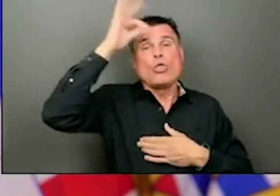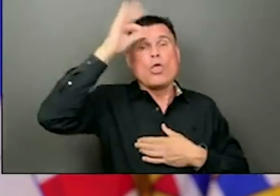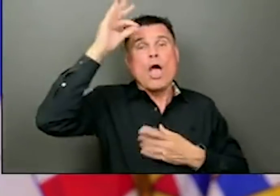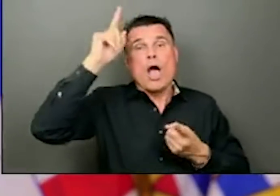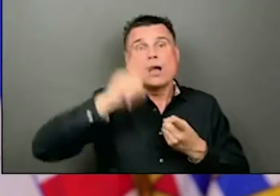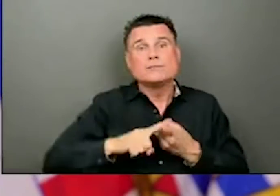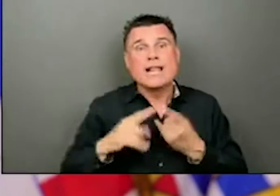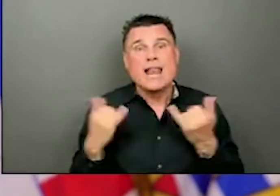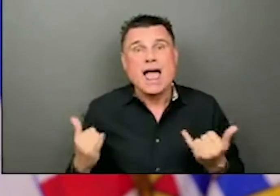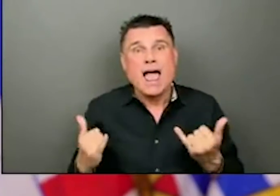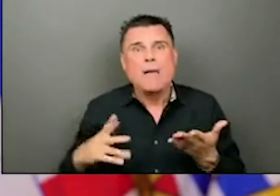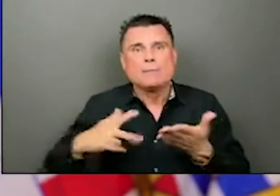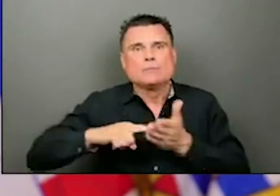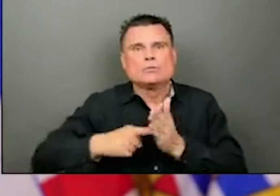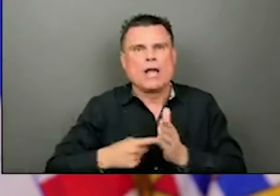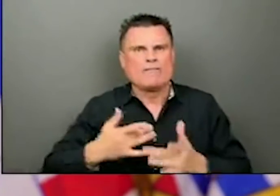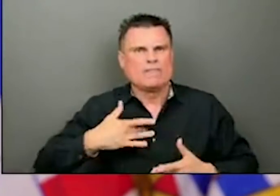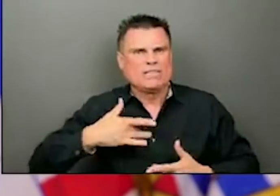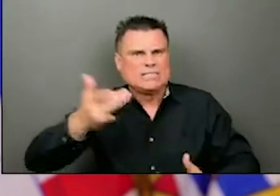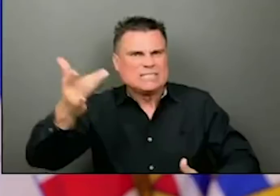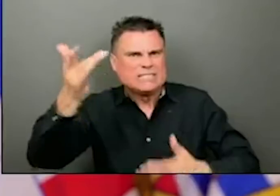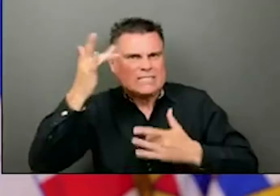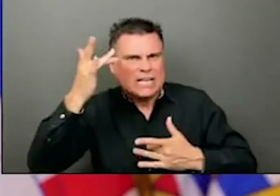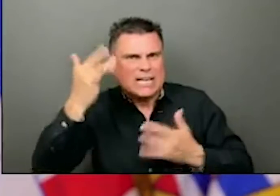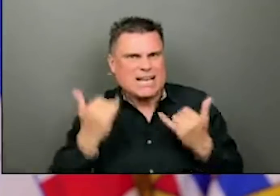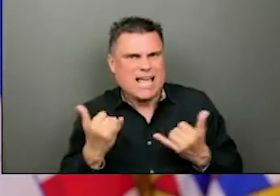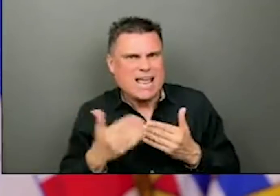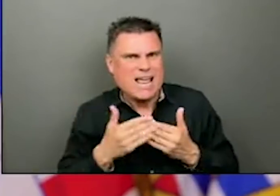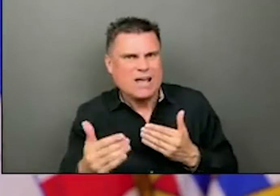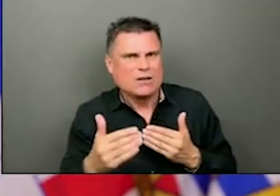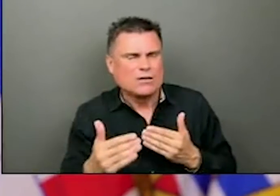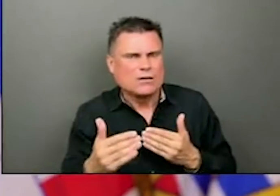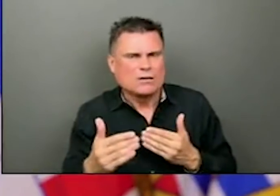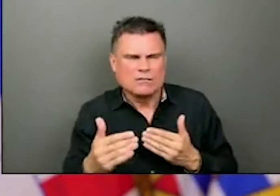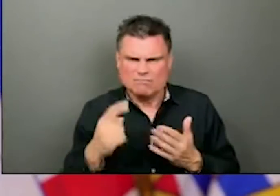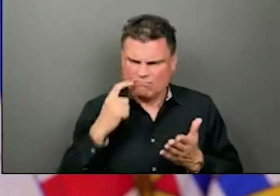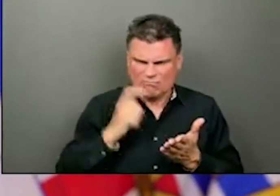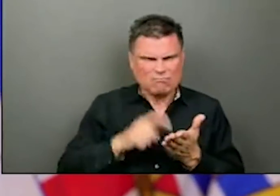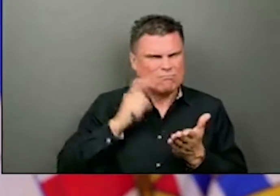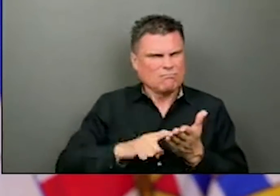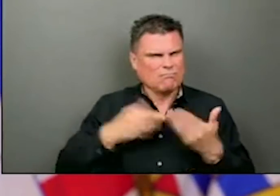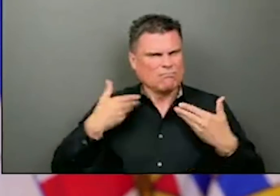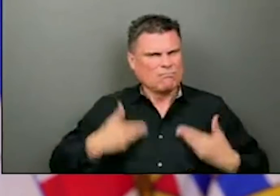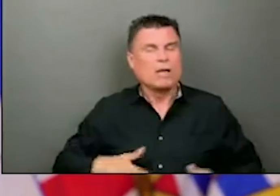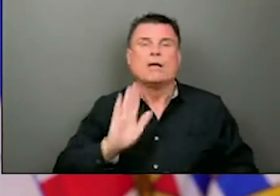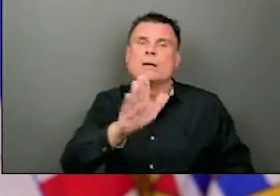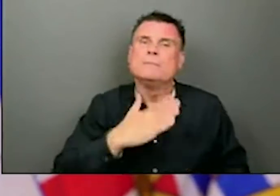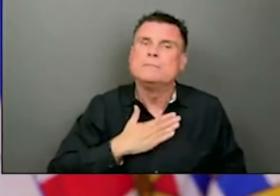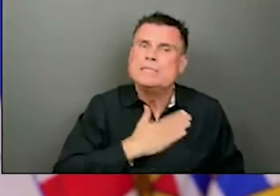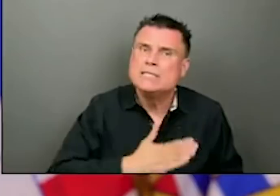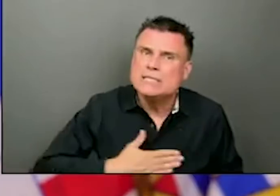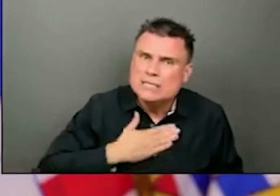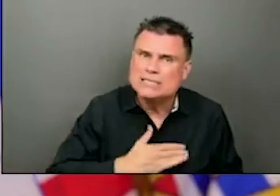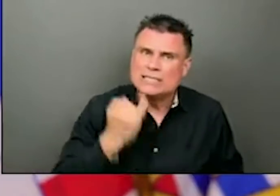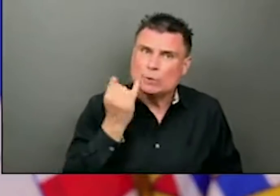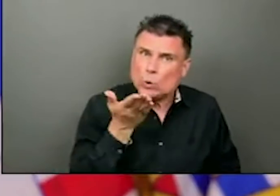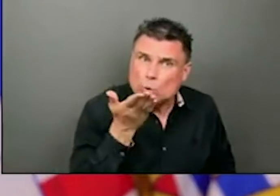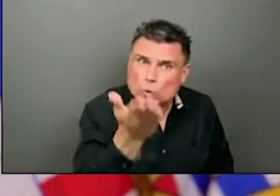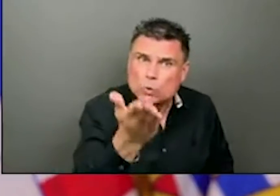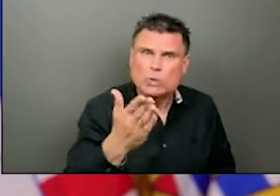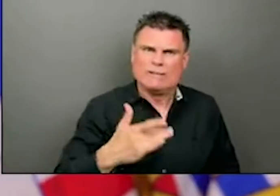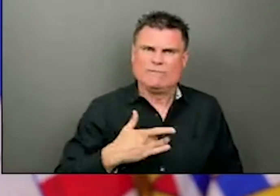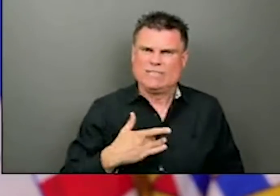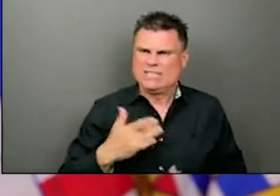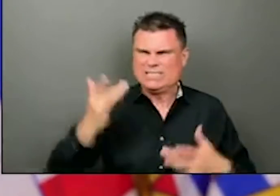people, we can support you to be isolated, to get the care that you need, and contain further spread. We have seen a